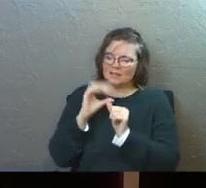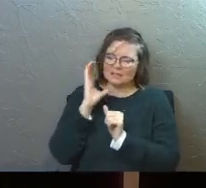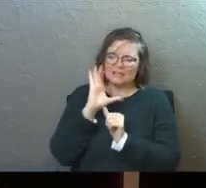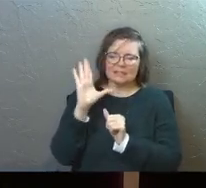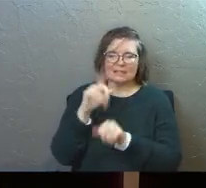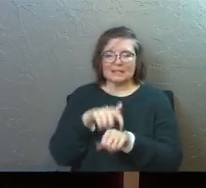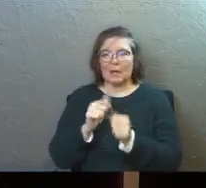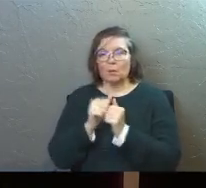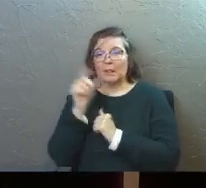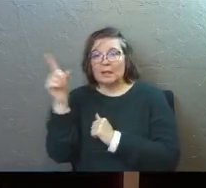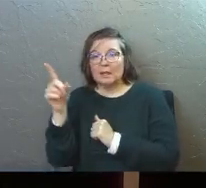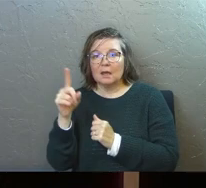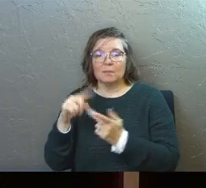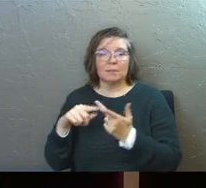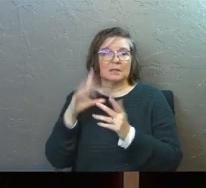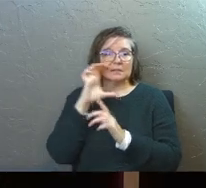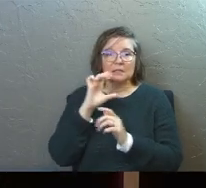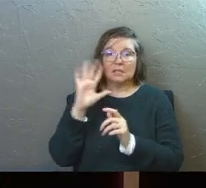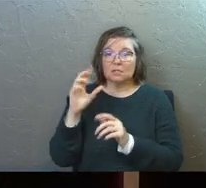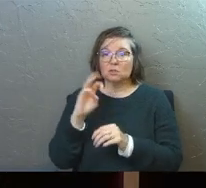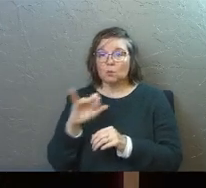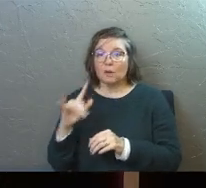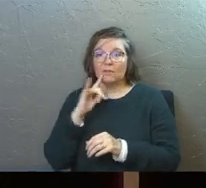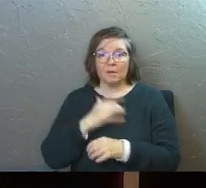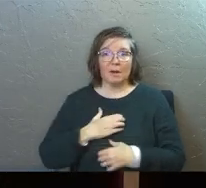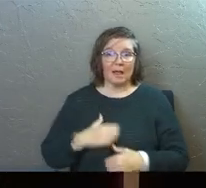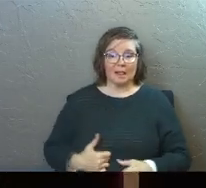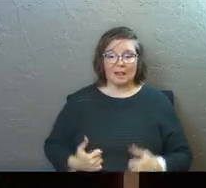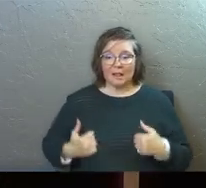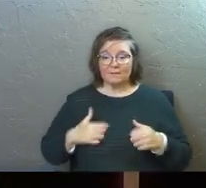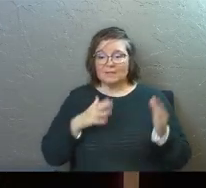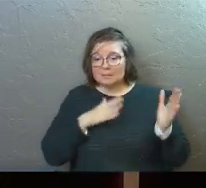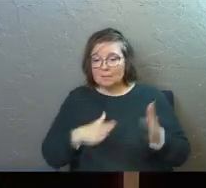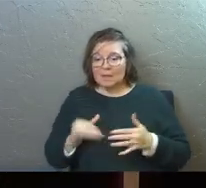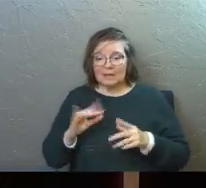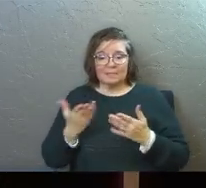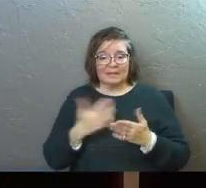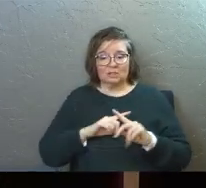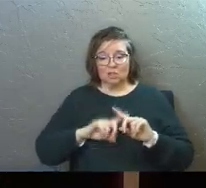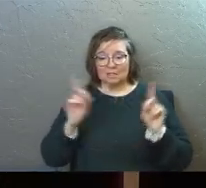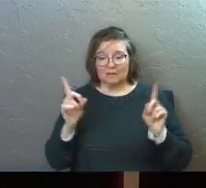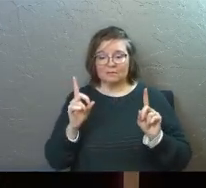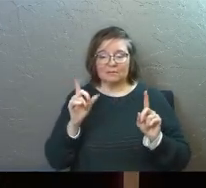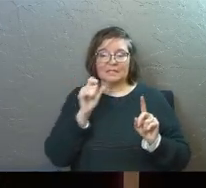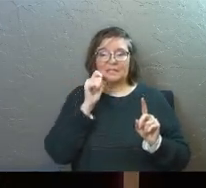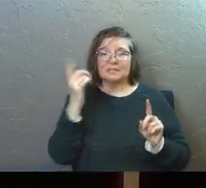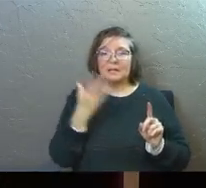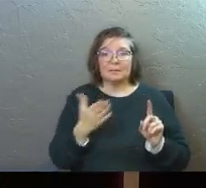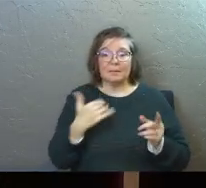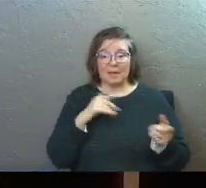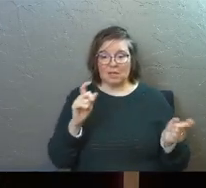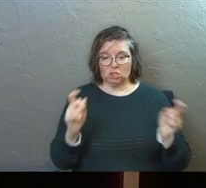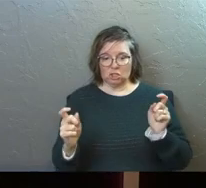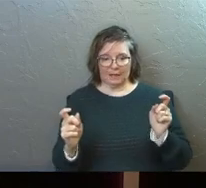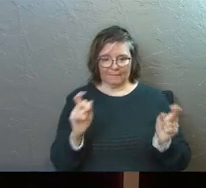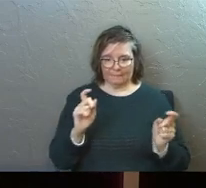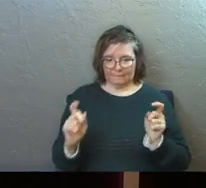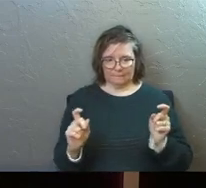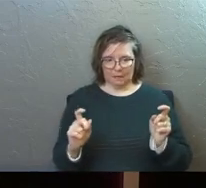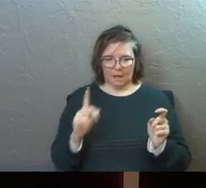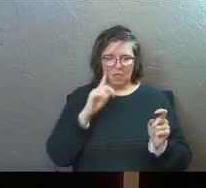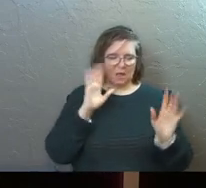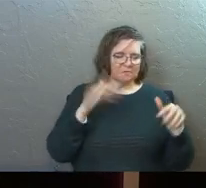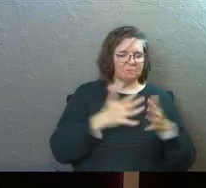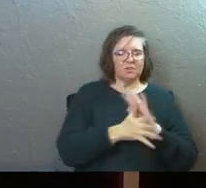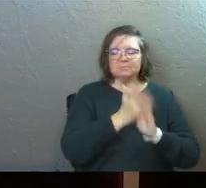constantly seeking time with him, constantly seeking his will for my life, his plan. If things are different, again, some stuff may shift. And I might go, I feel like I've done a